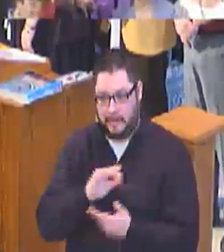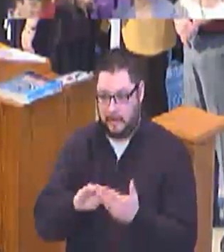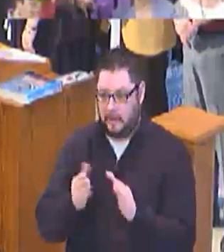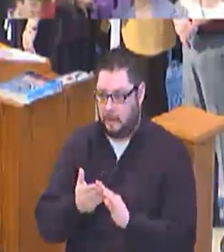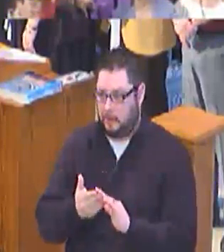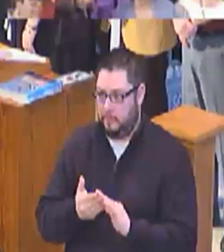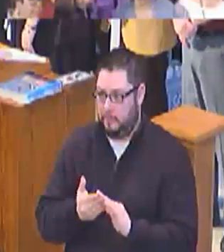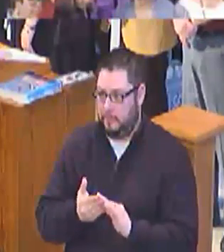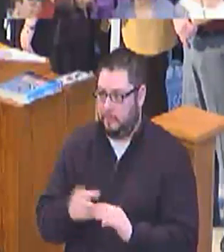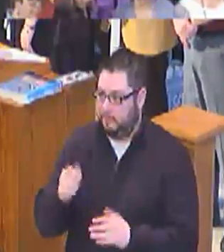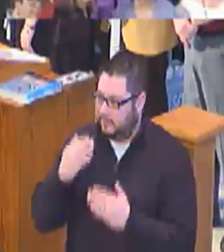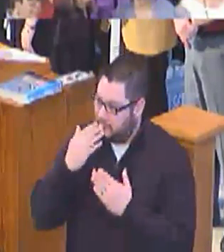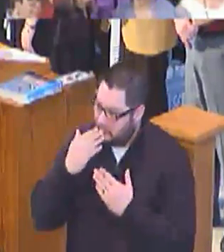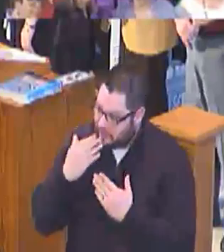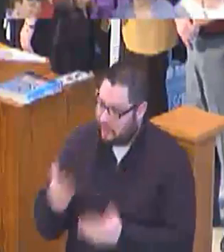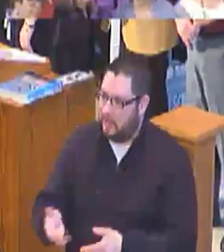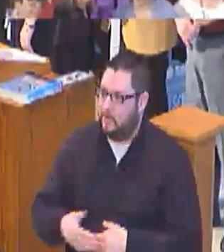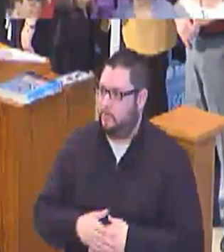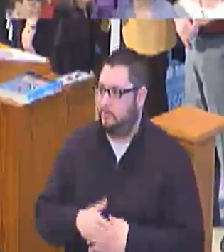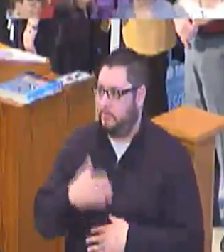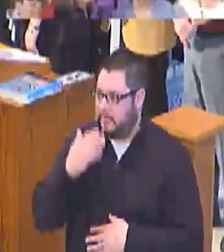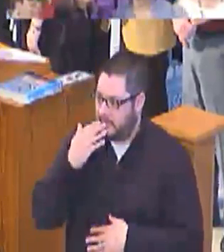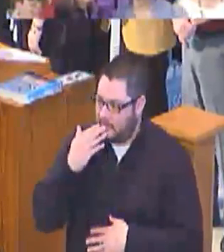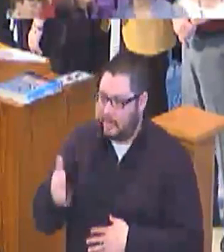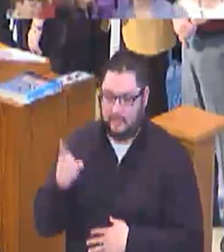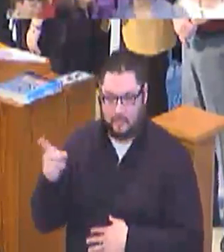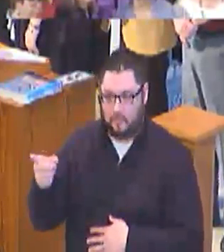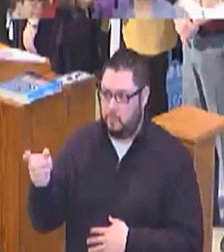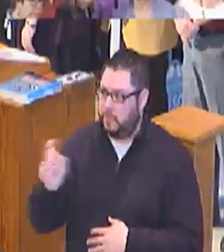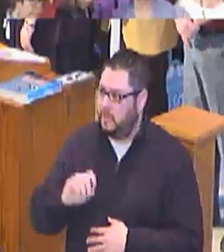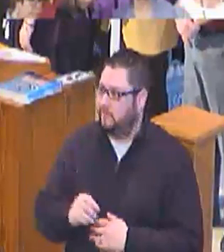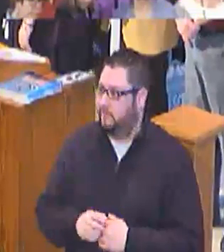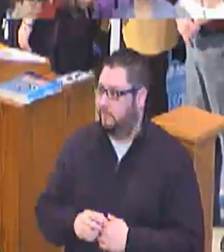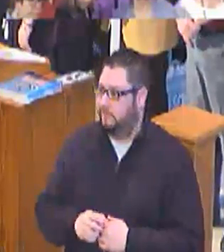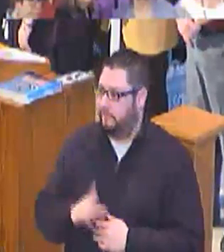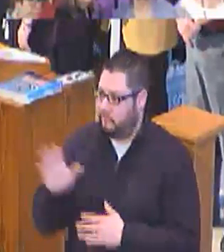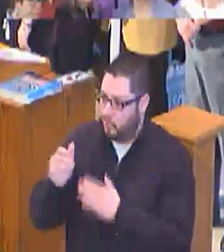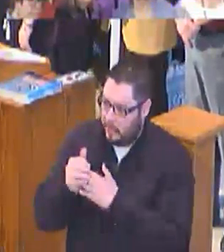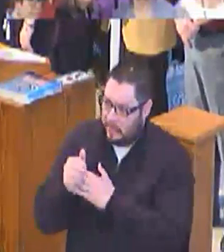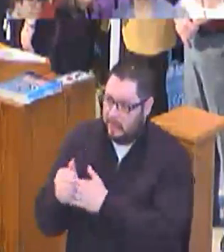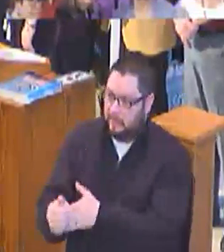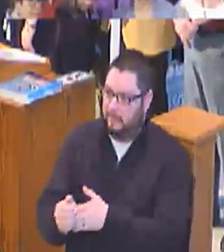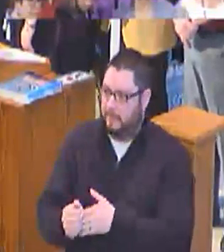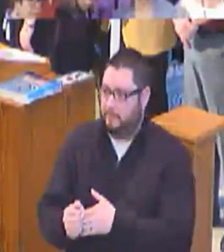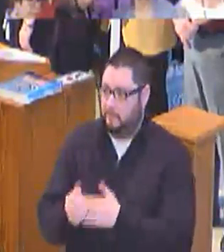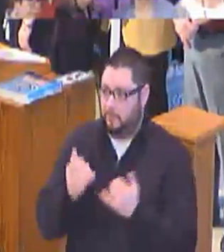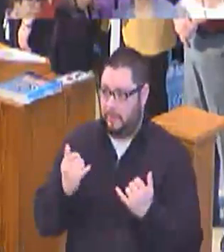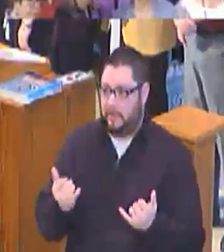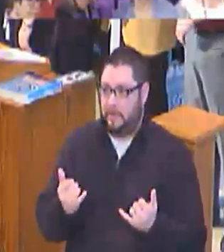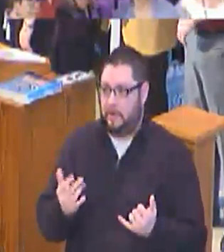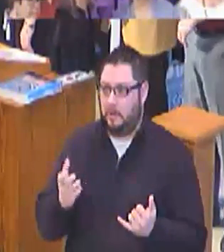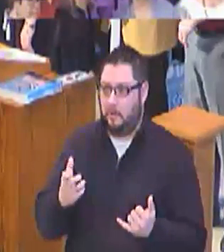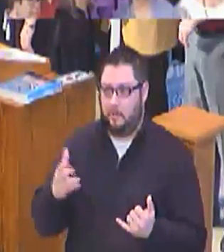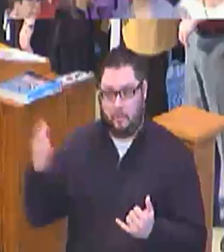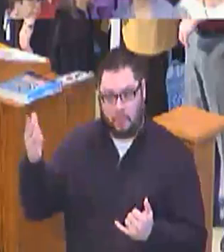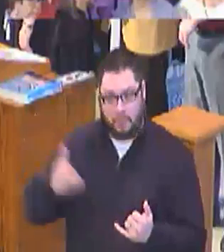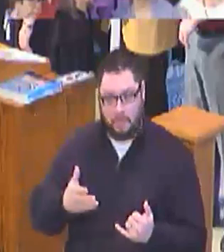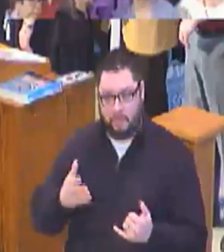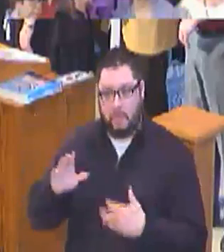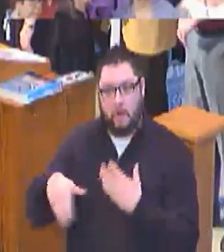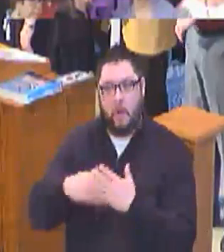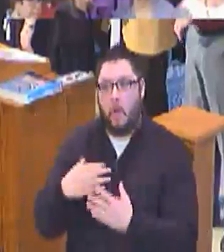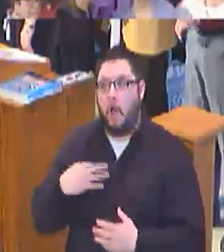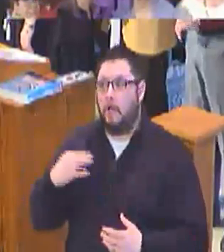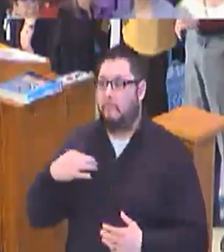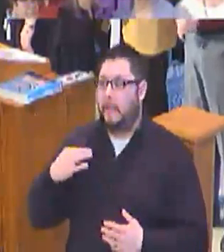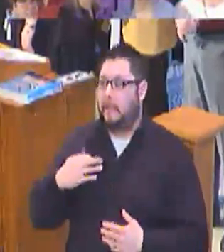community, thank you. Thank you for your gift of leadership. And at this time, I would like to invite all